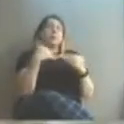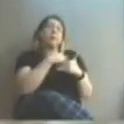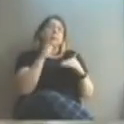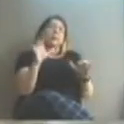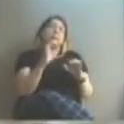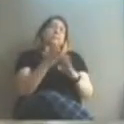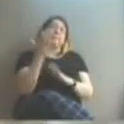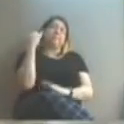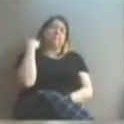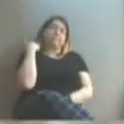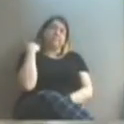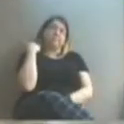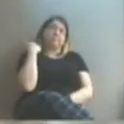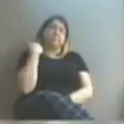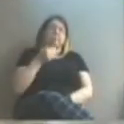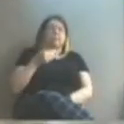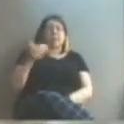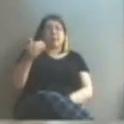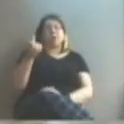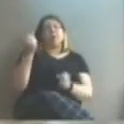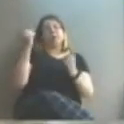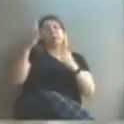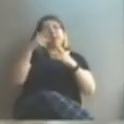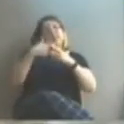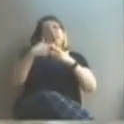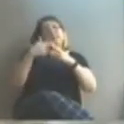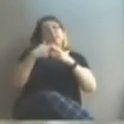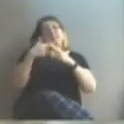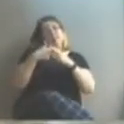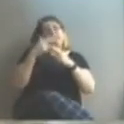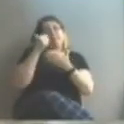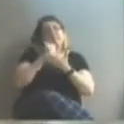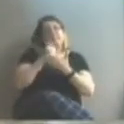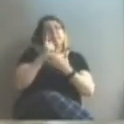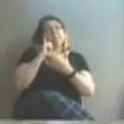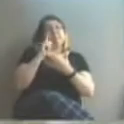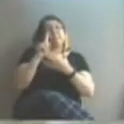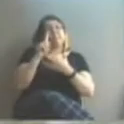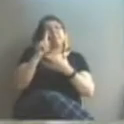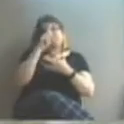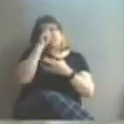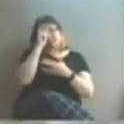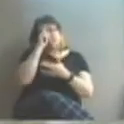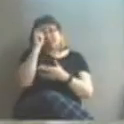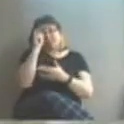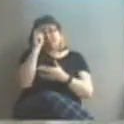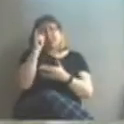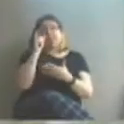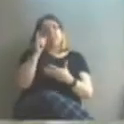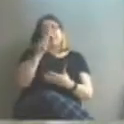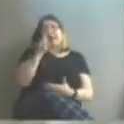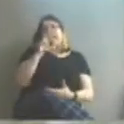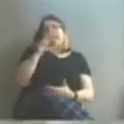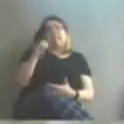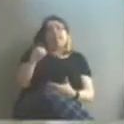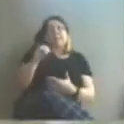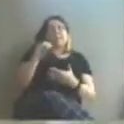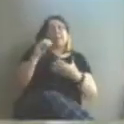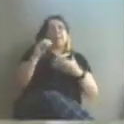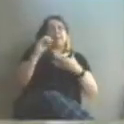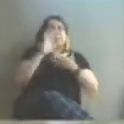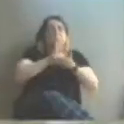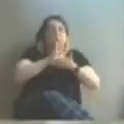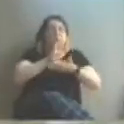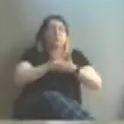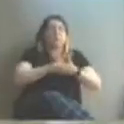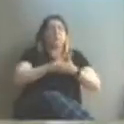past is we hire lots of temporary help in the summer to mow. I mean, we have 150-plus sites. That takes a lot of